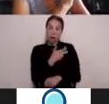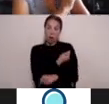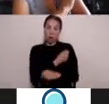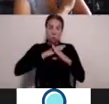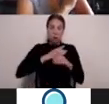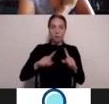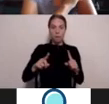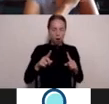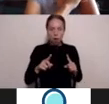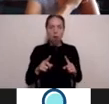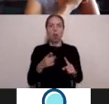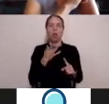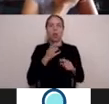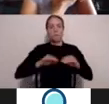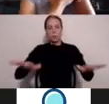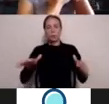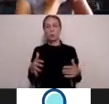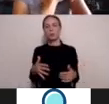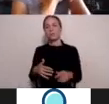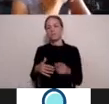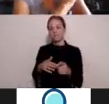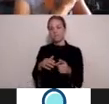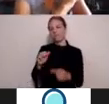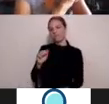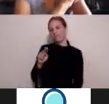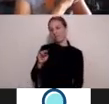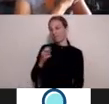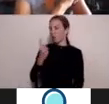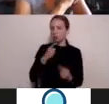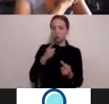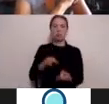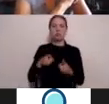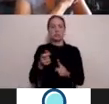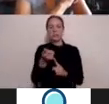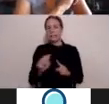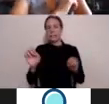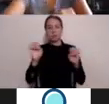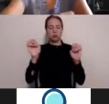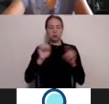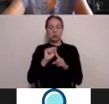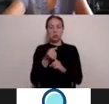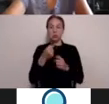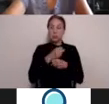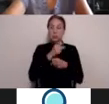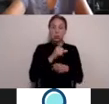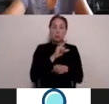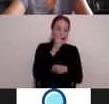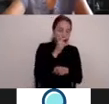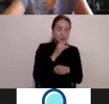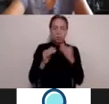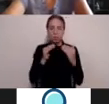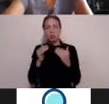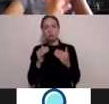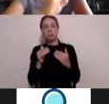It's definitely always a struggle during any sort of emergency situation, making sure that kids and adults out there are getting the immunizations that they need.